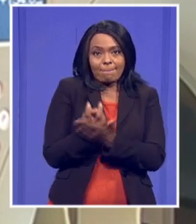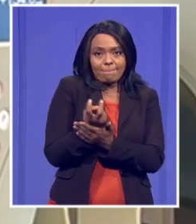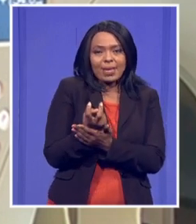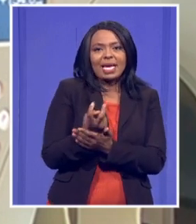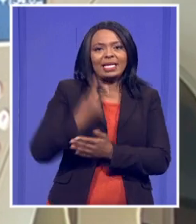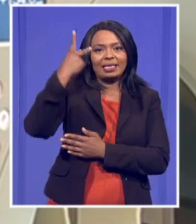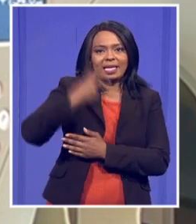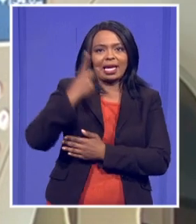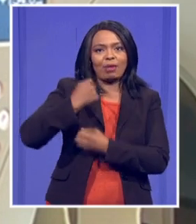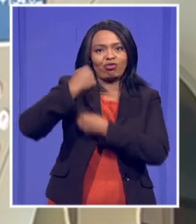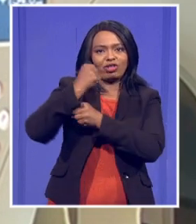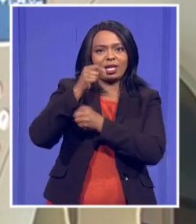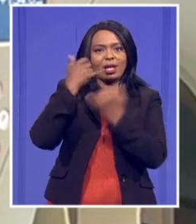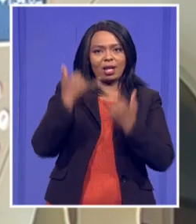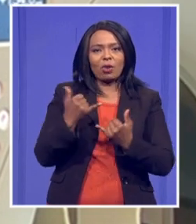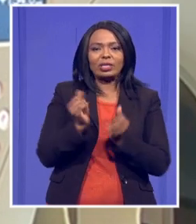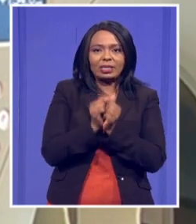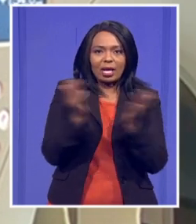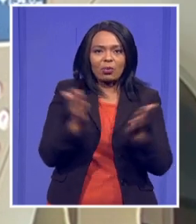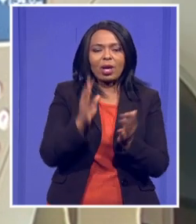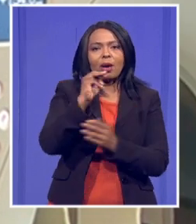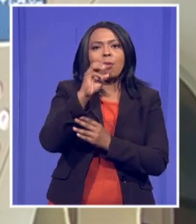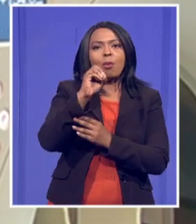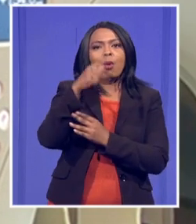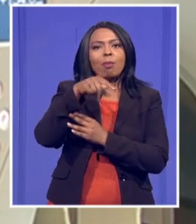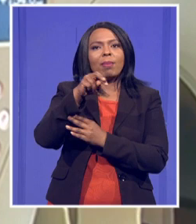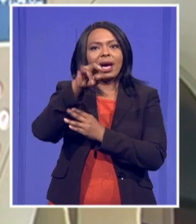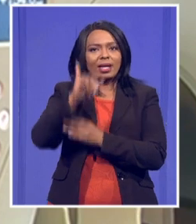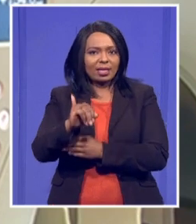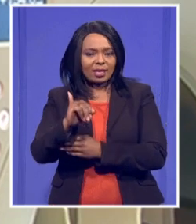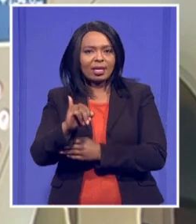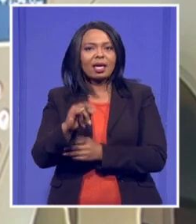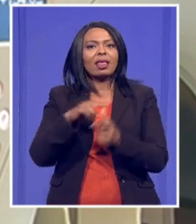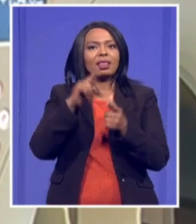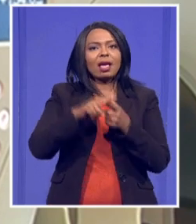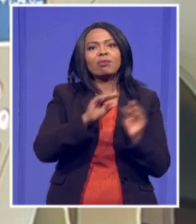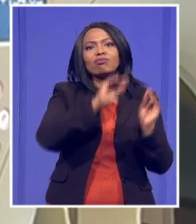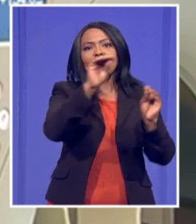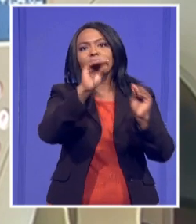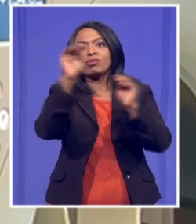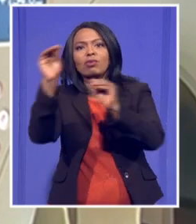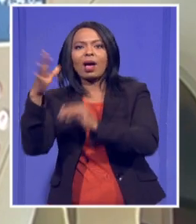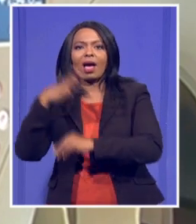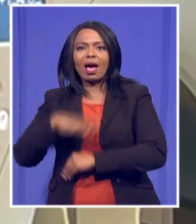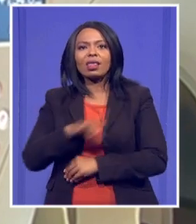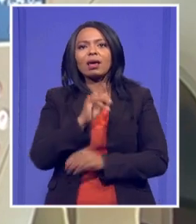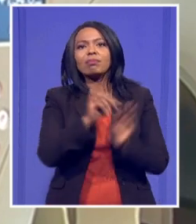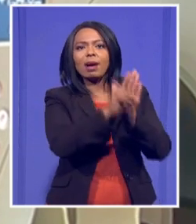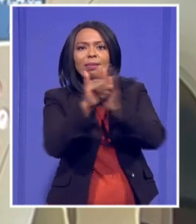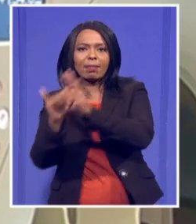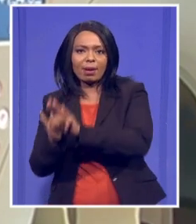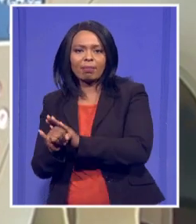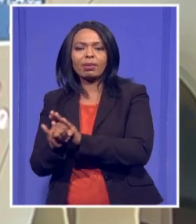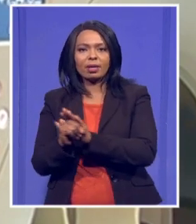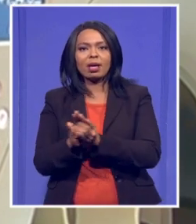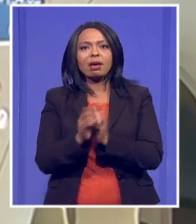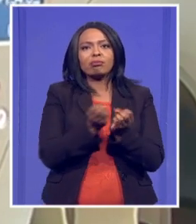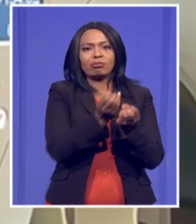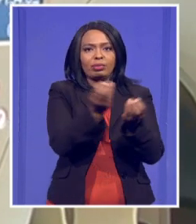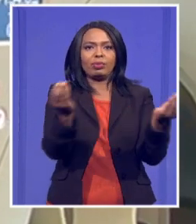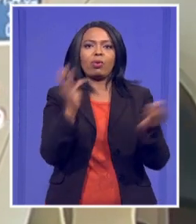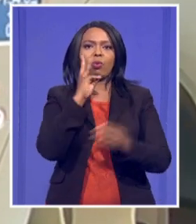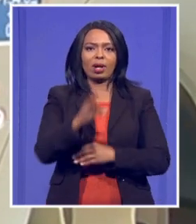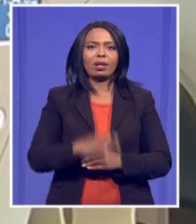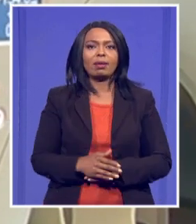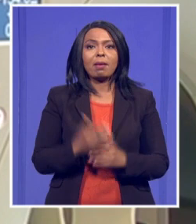province. We started at Mopani, and we will be moving to all the other districts that are remaining before the end of this year or